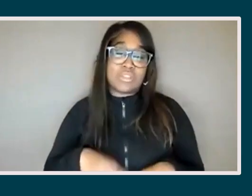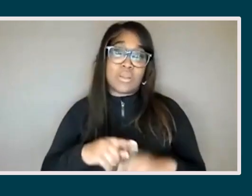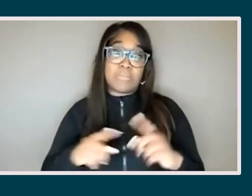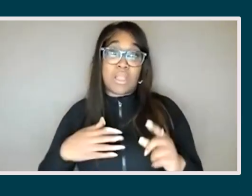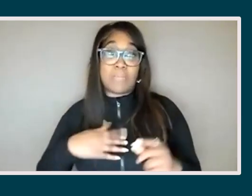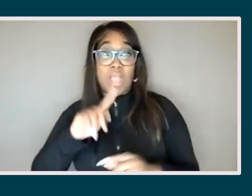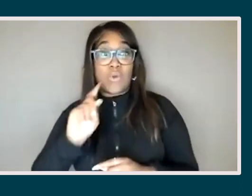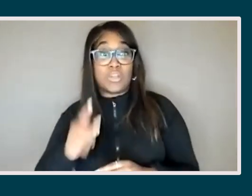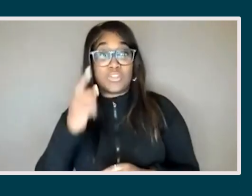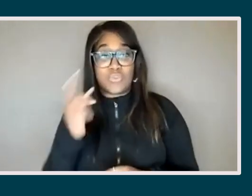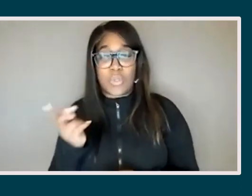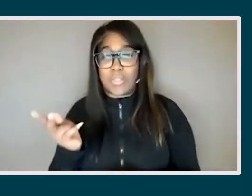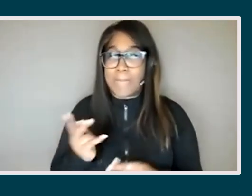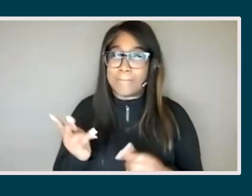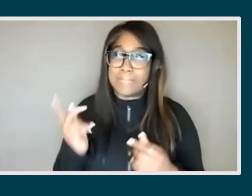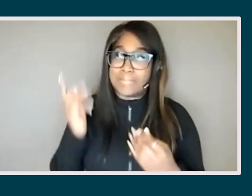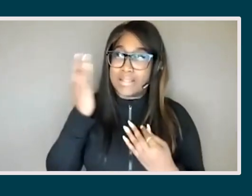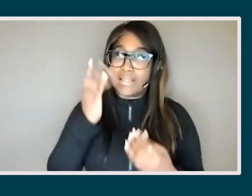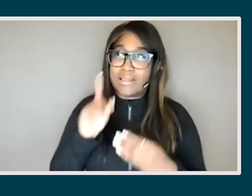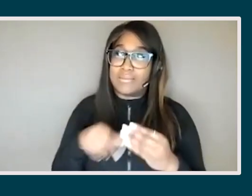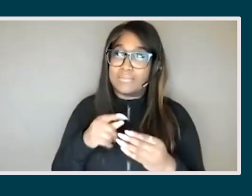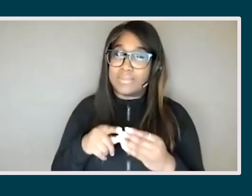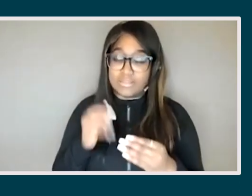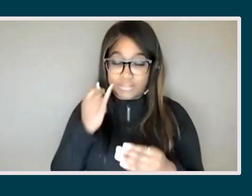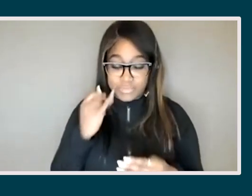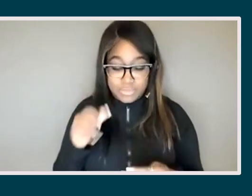questions for the moms, let me think of